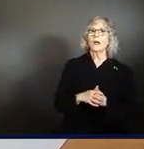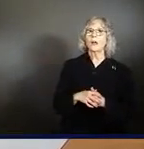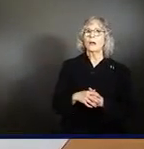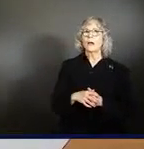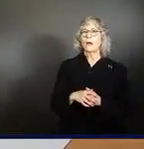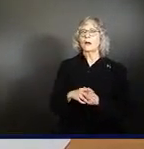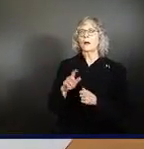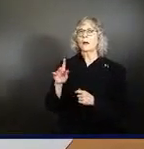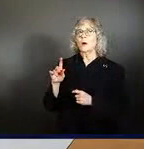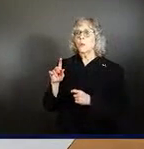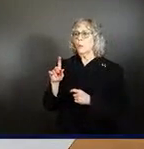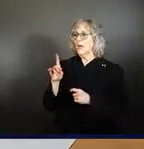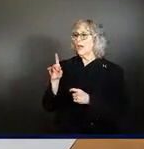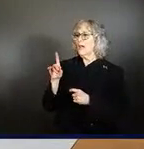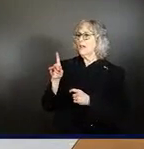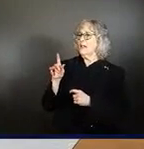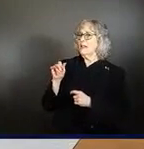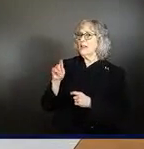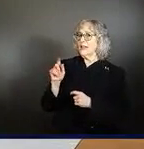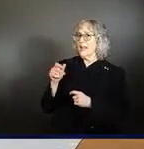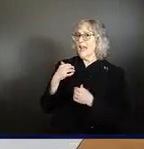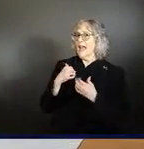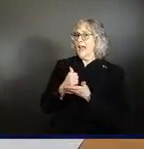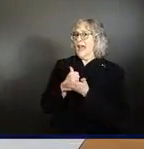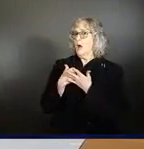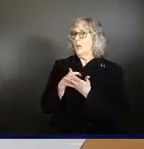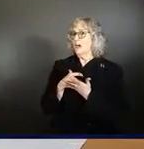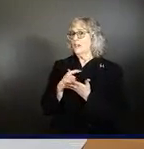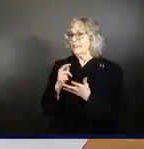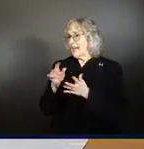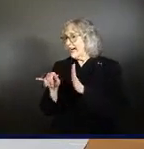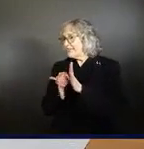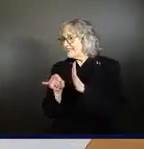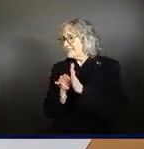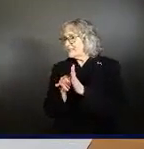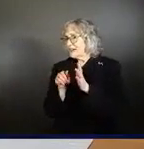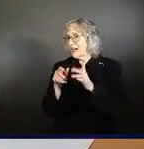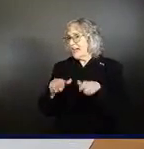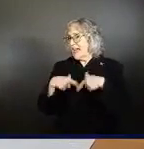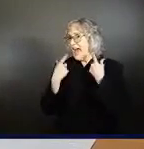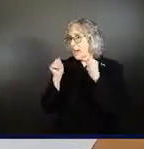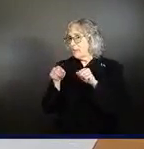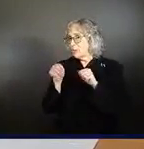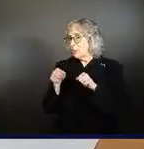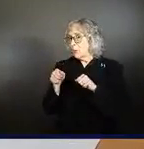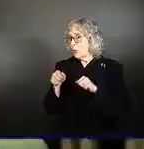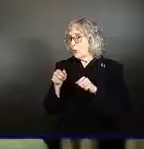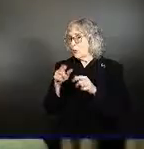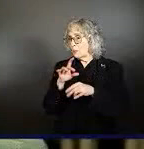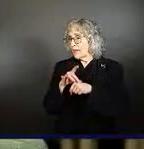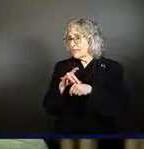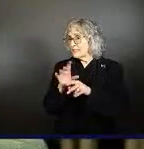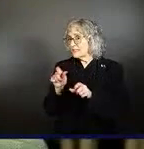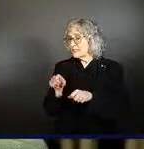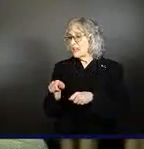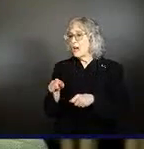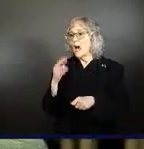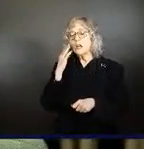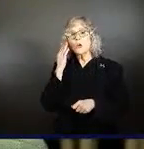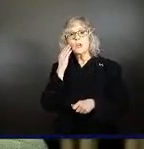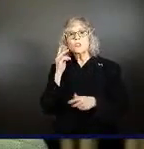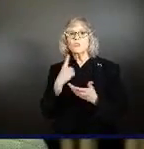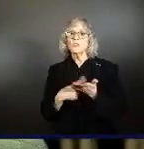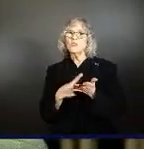us identify habitable planets? And so I know we've talked a little bit about how we can study the